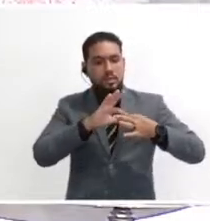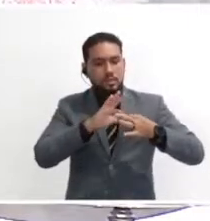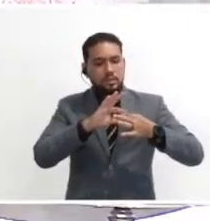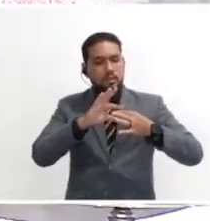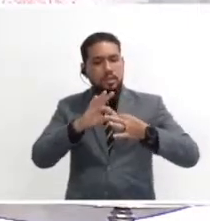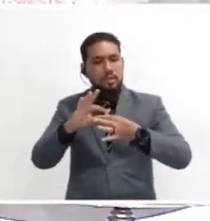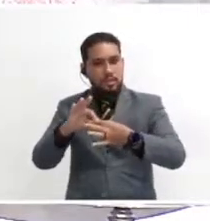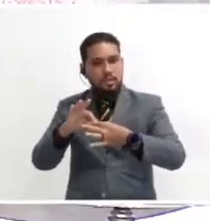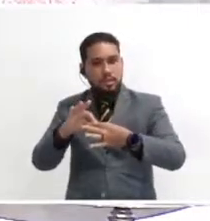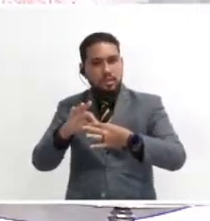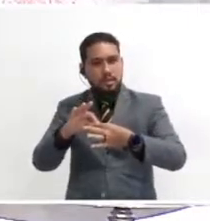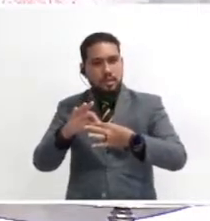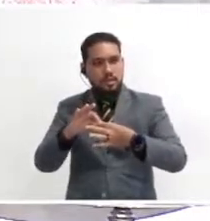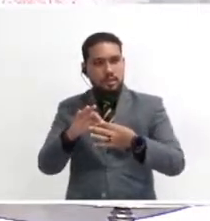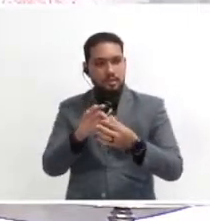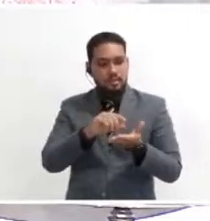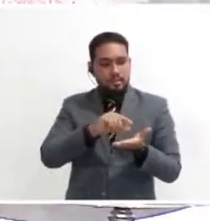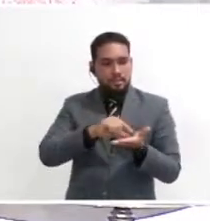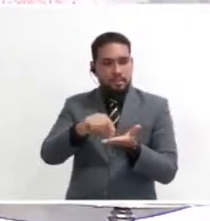some